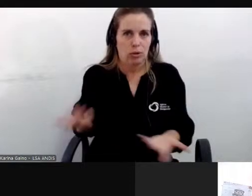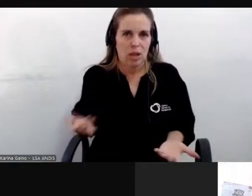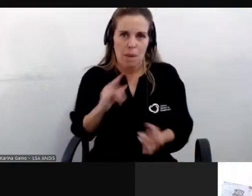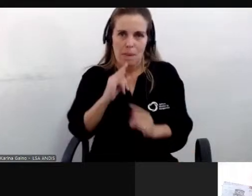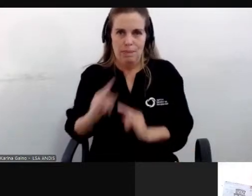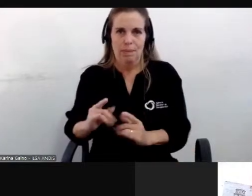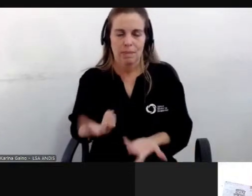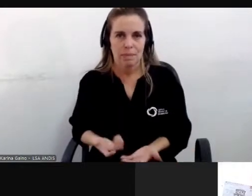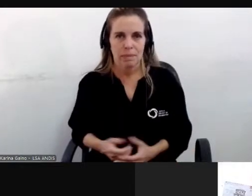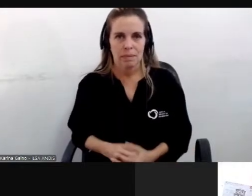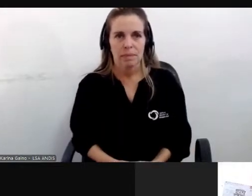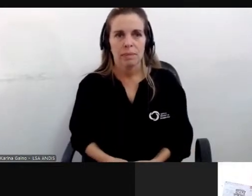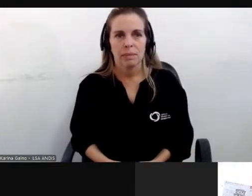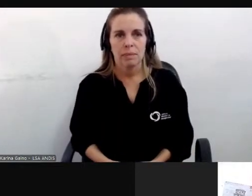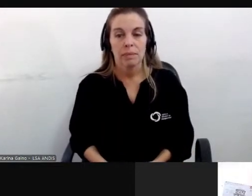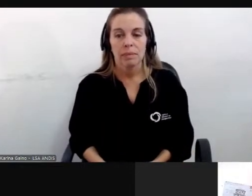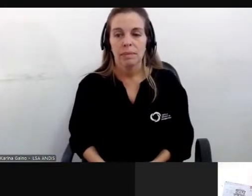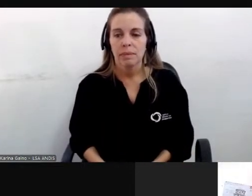And